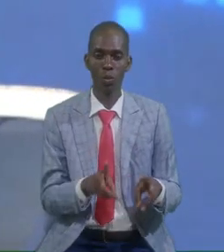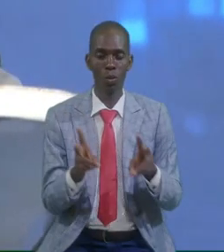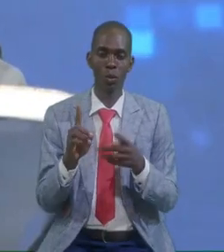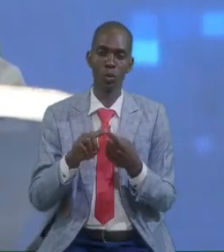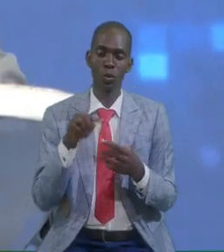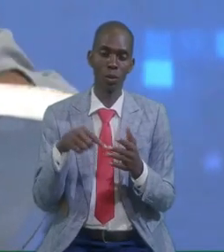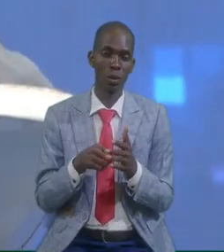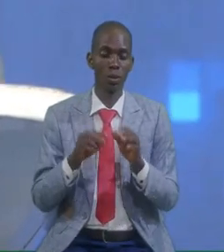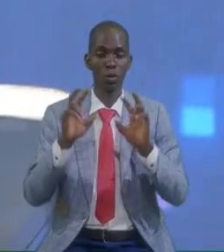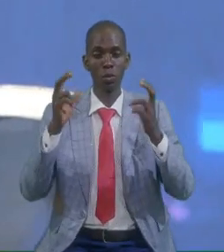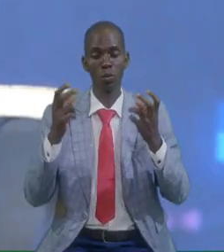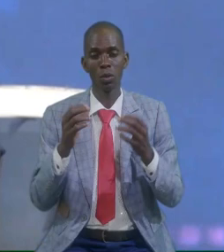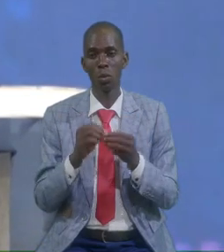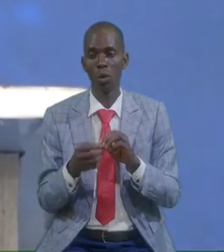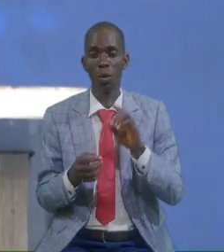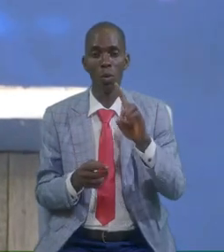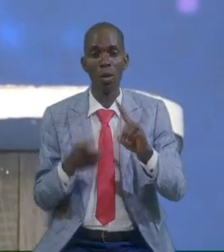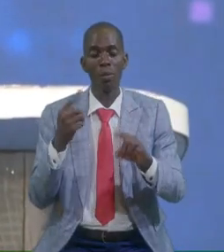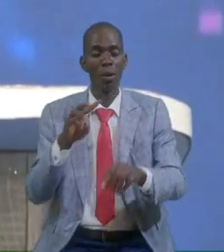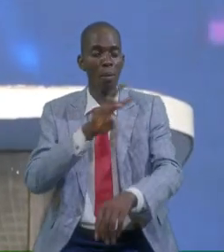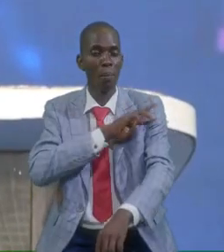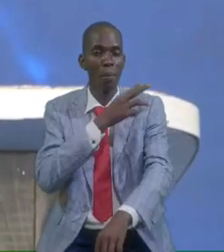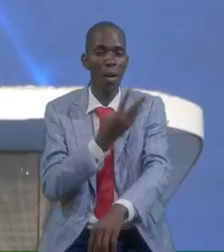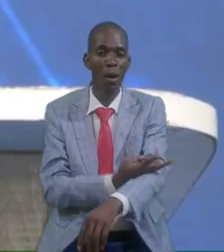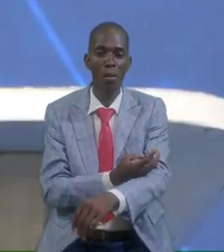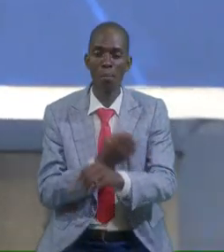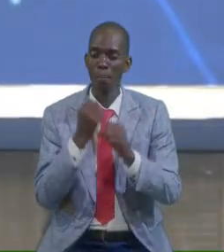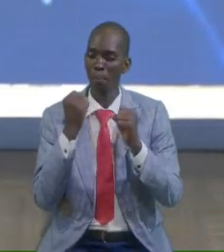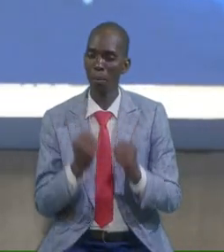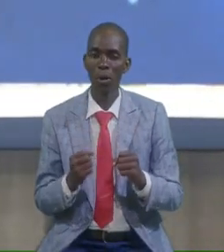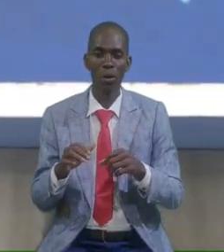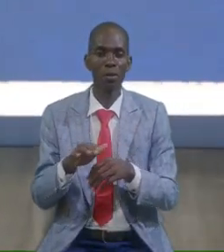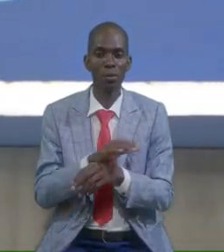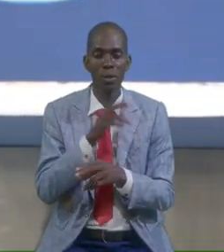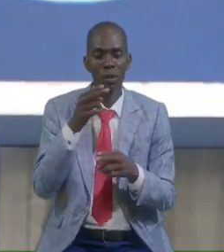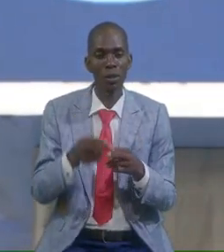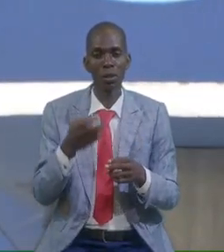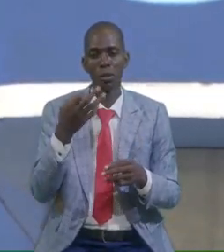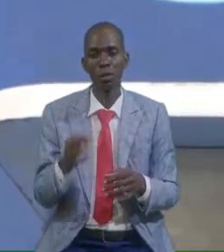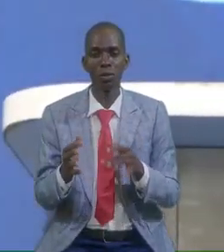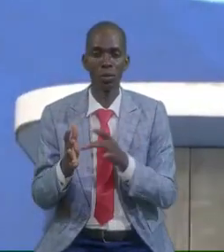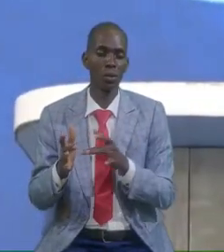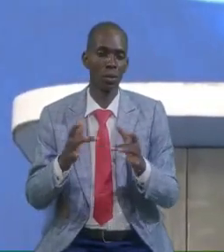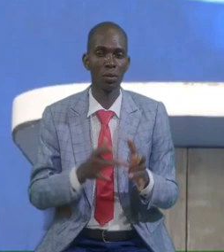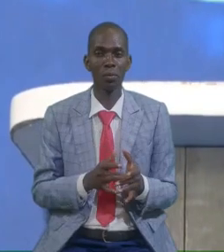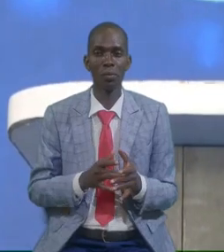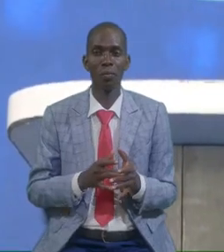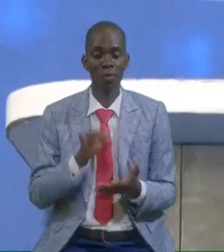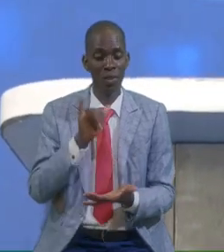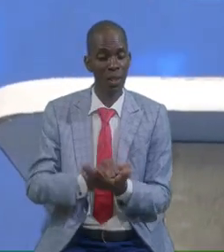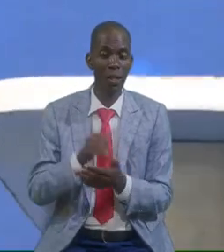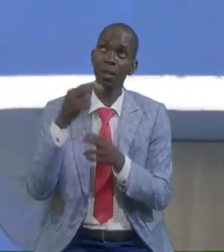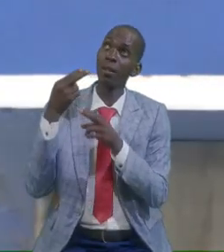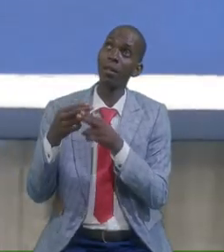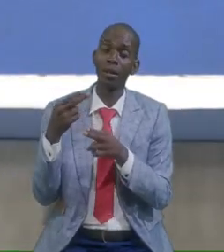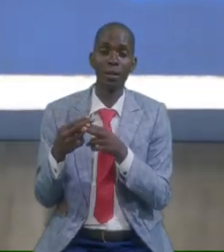Number one, the mighty, powerful name of Jesus, that name,